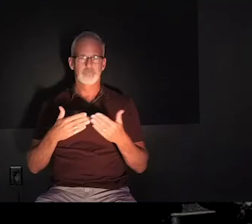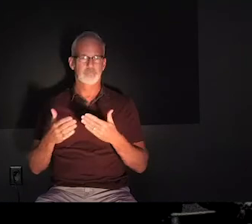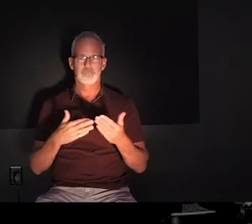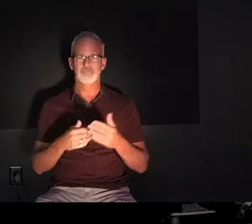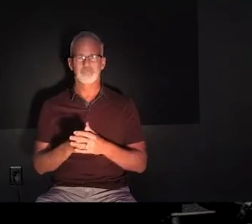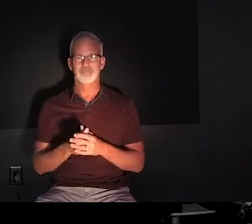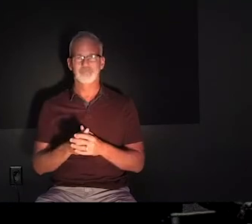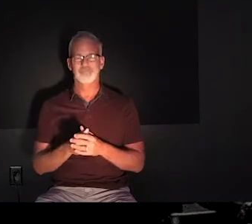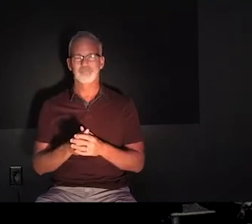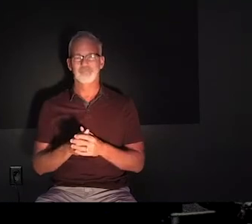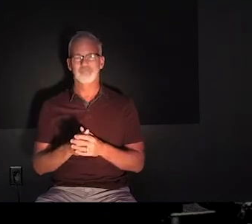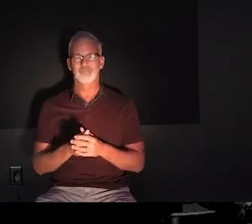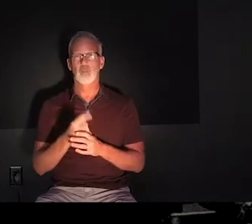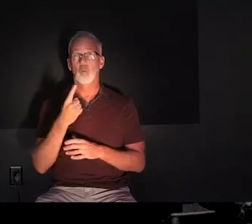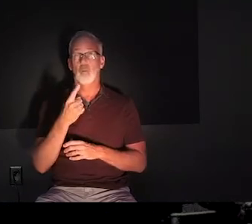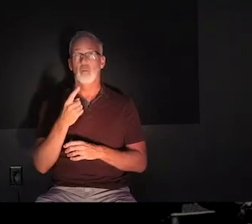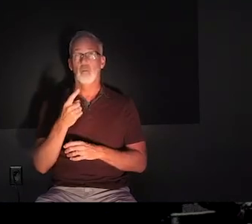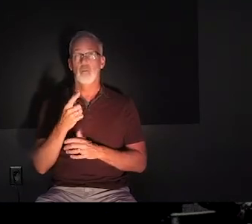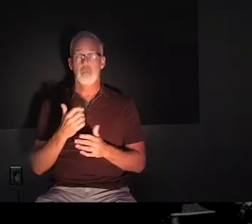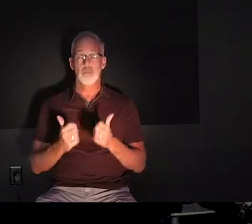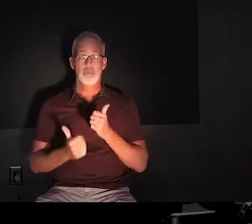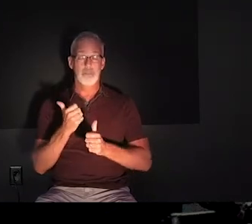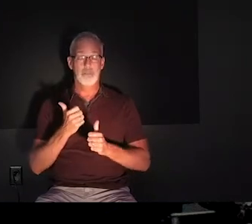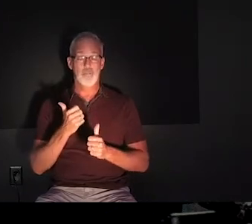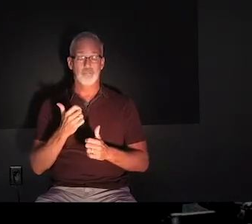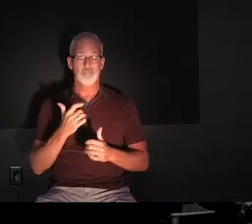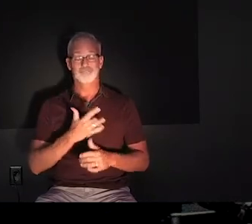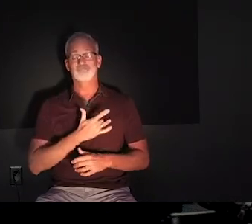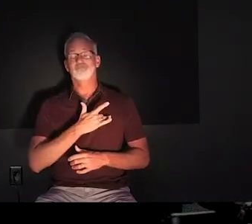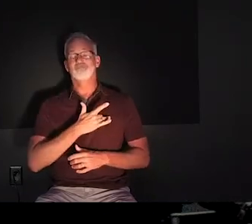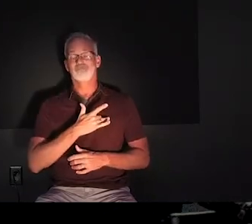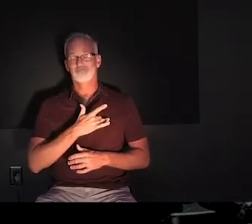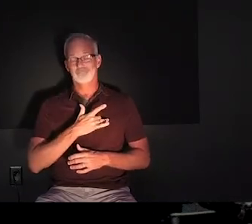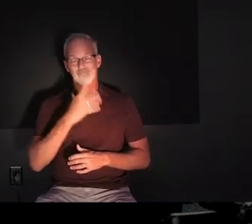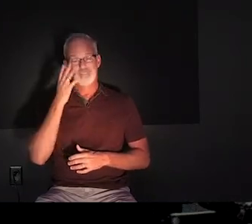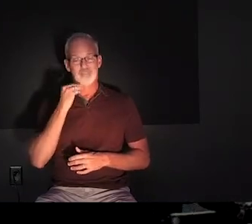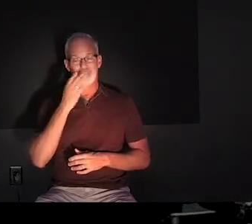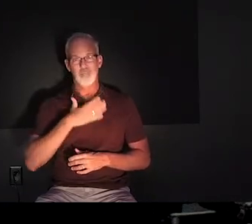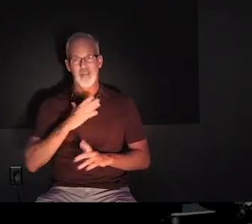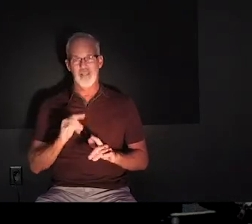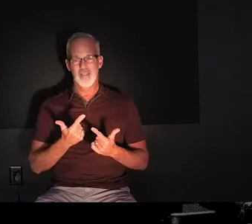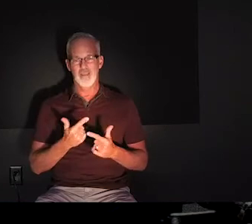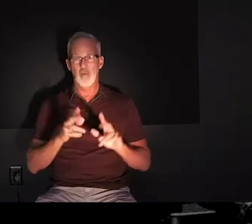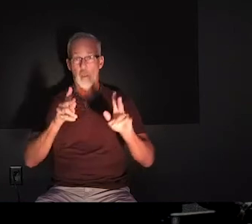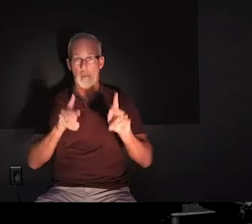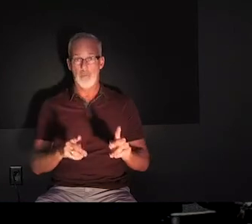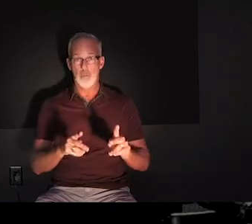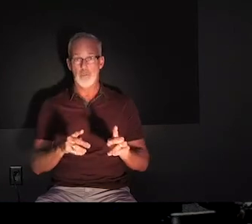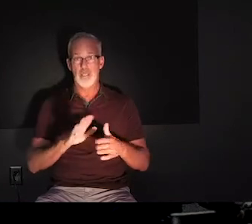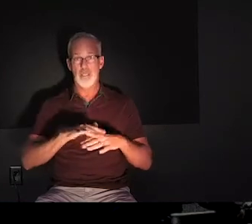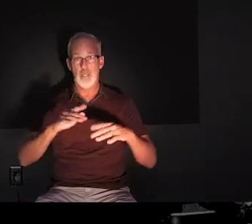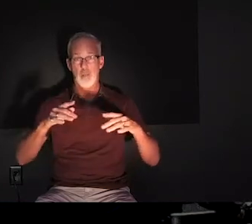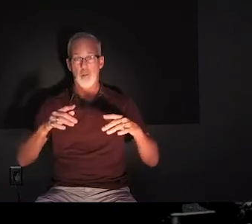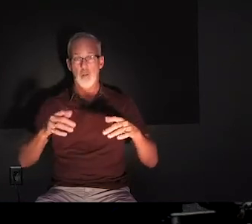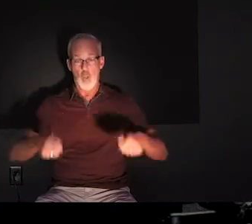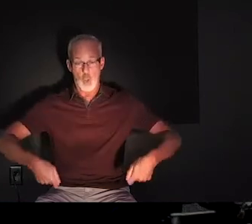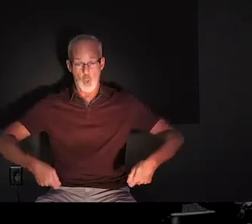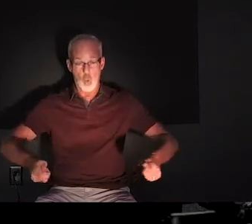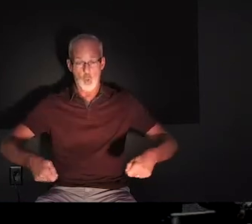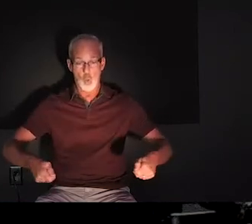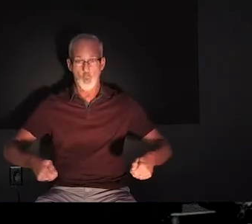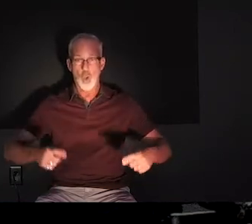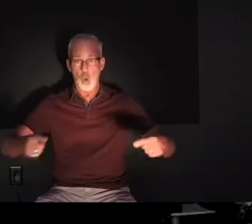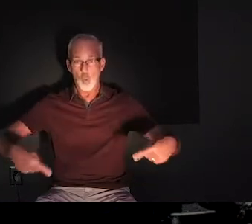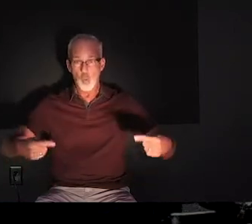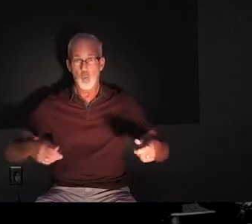One of the most moving experiences of my life was a person in a wheelchair.